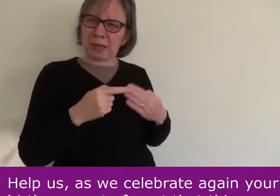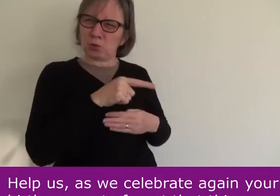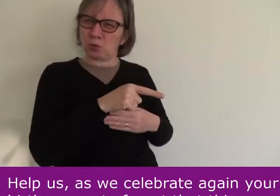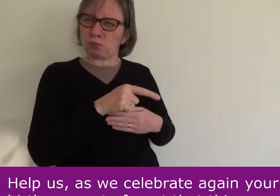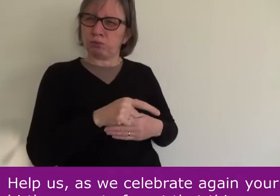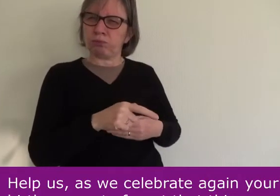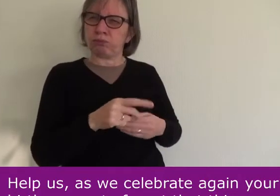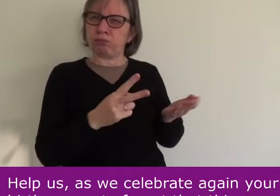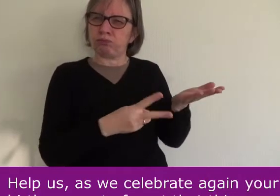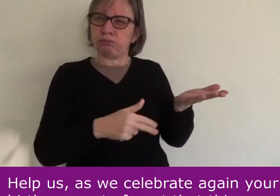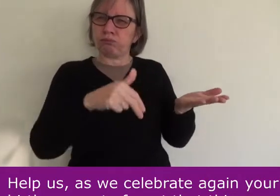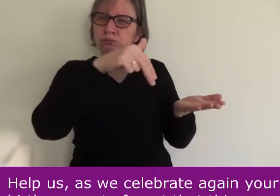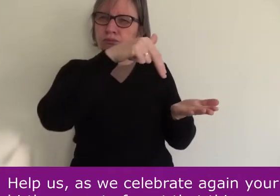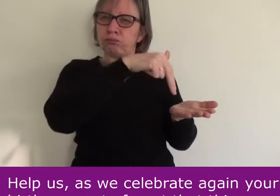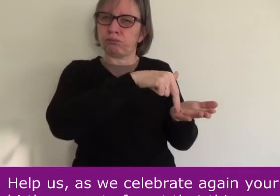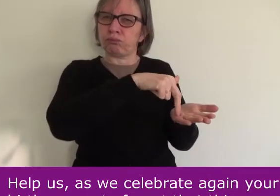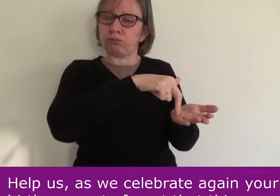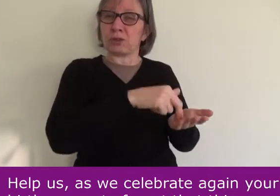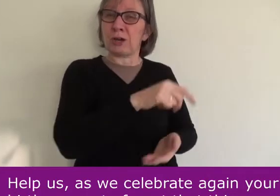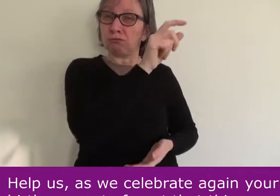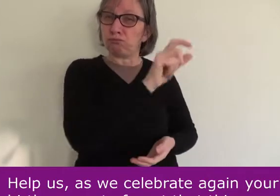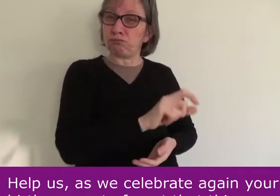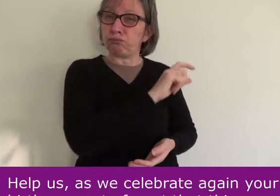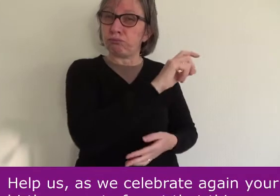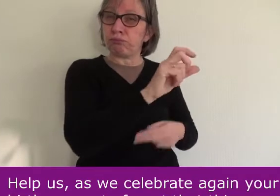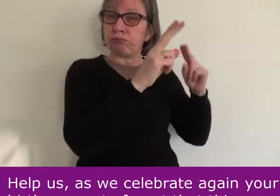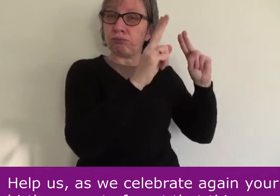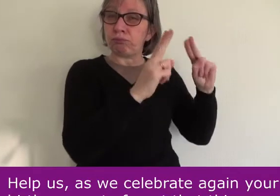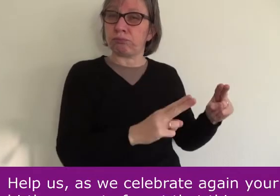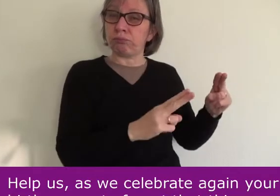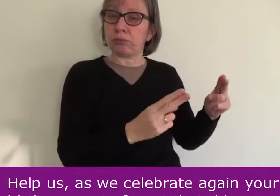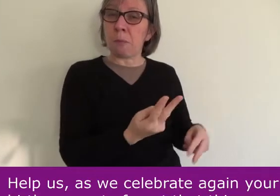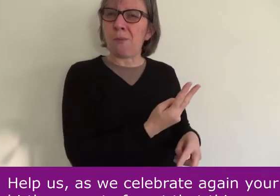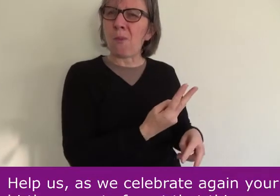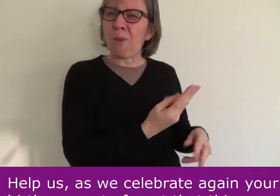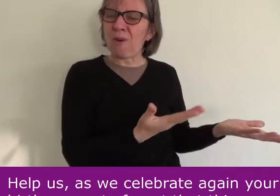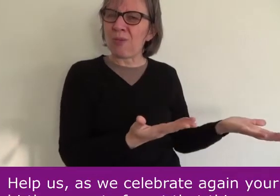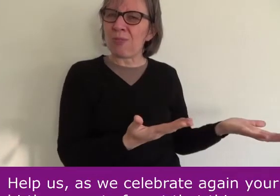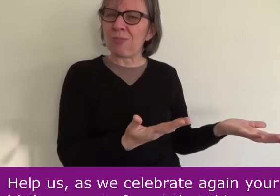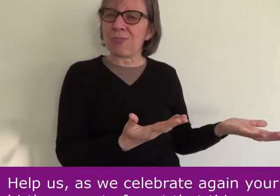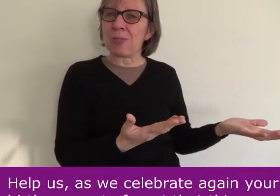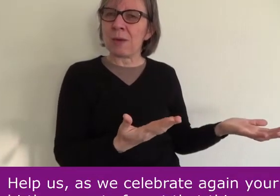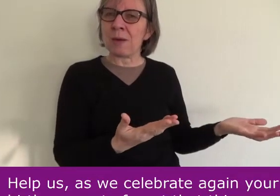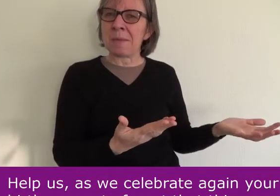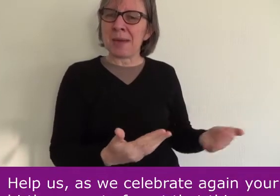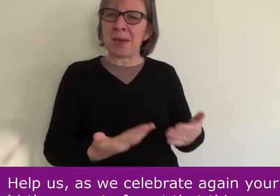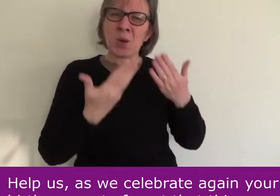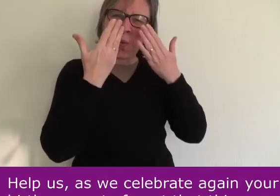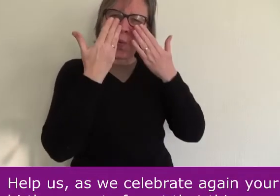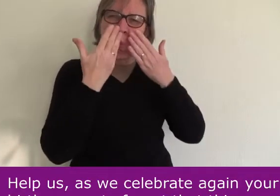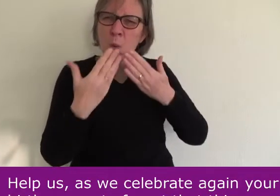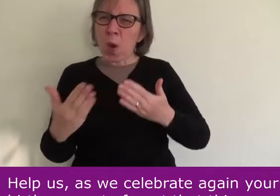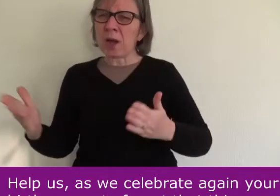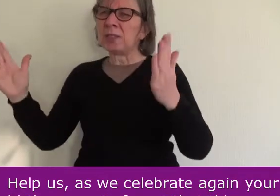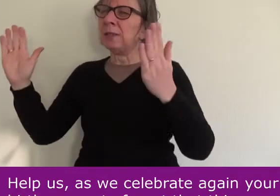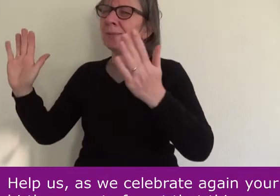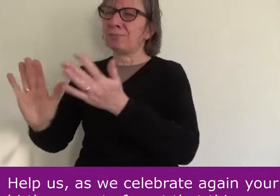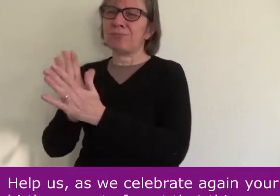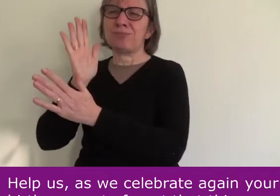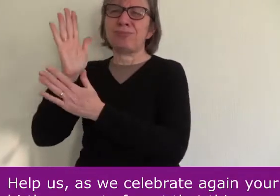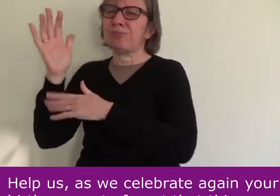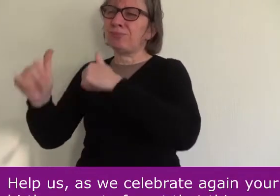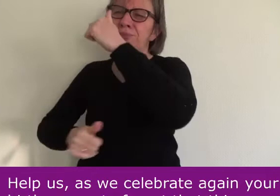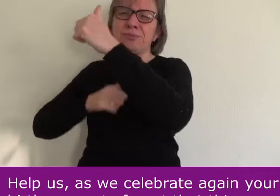as the crucified Saviour and the risen Lord. And may we offer you this and every